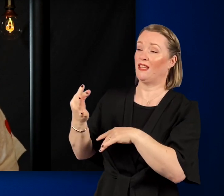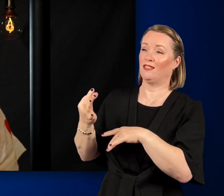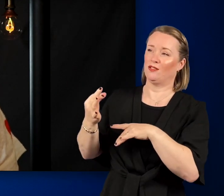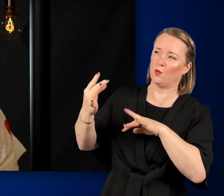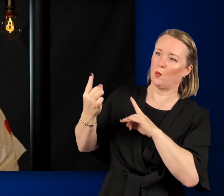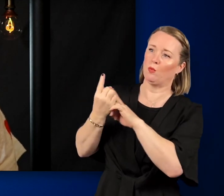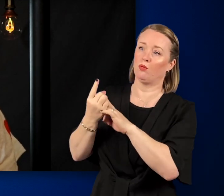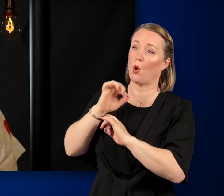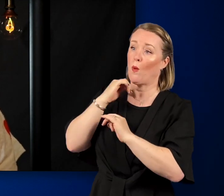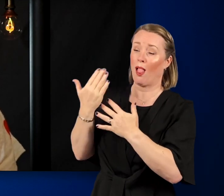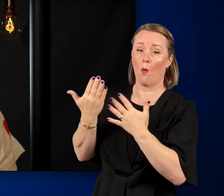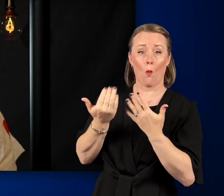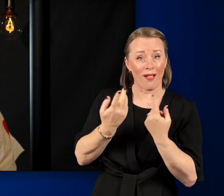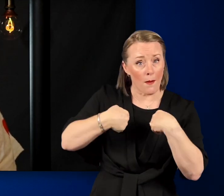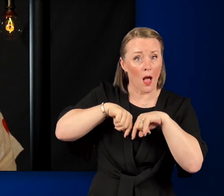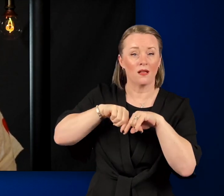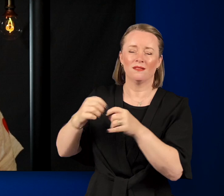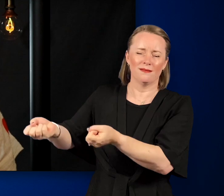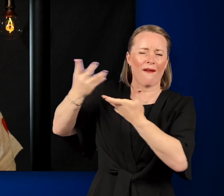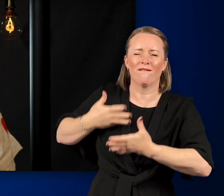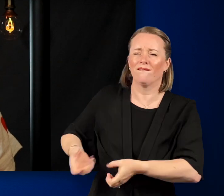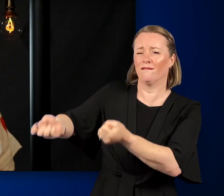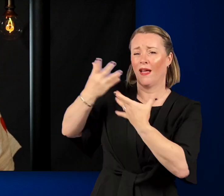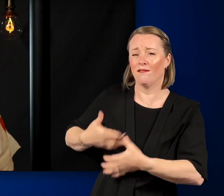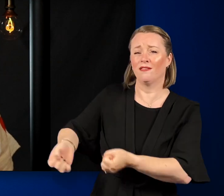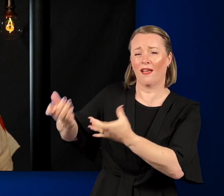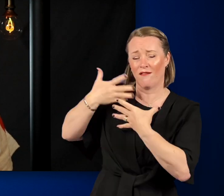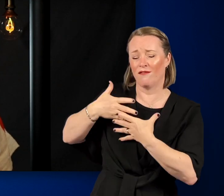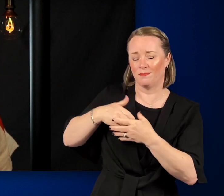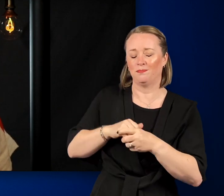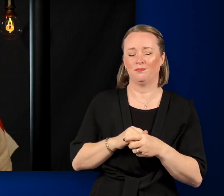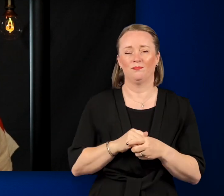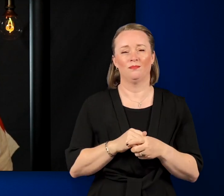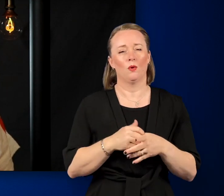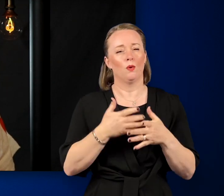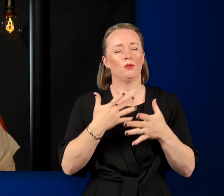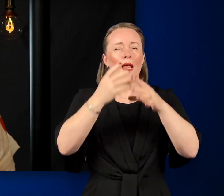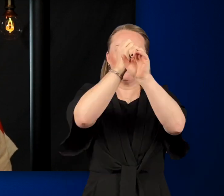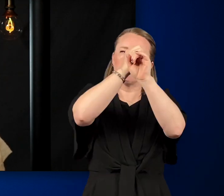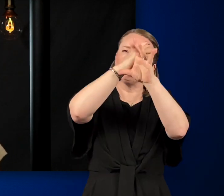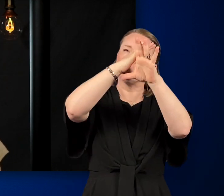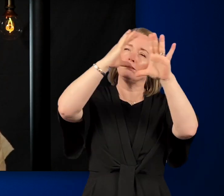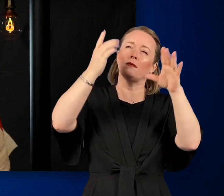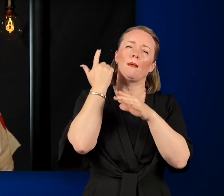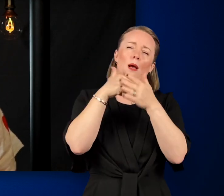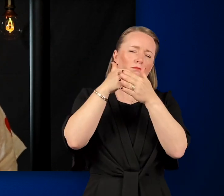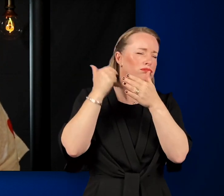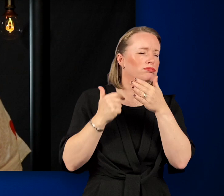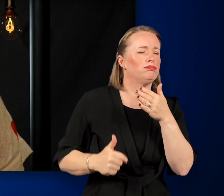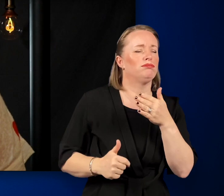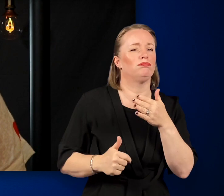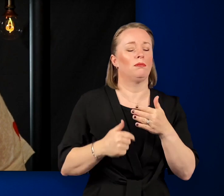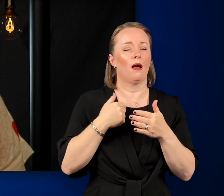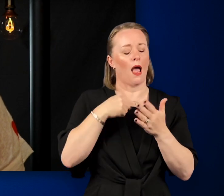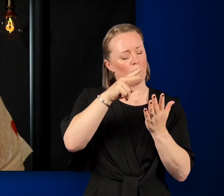which refreshes and nourishes us. So let's dig in and examine this wonderful image a bit more deeply. I've picked out